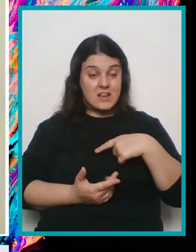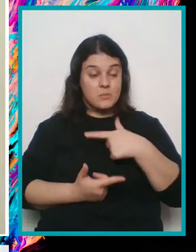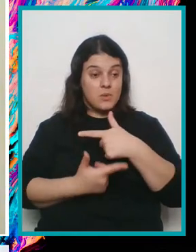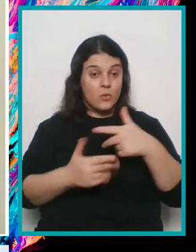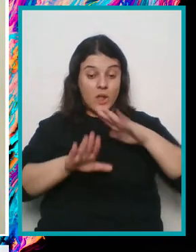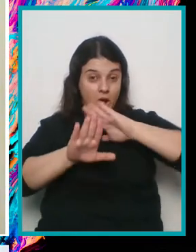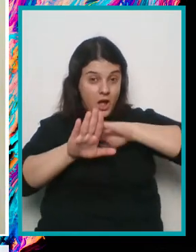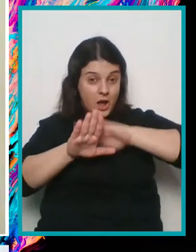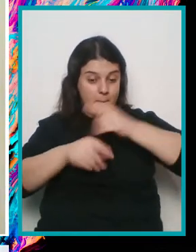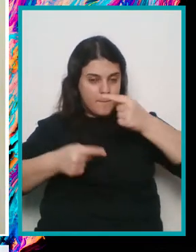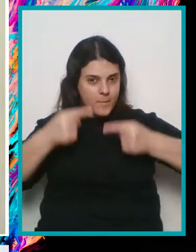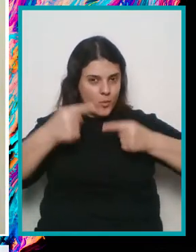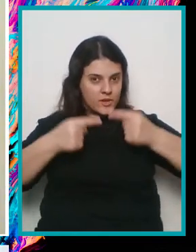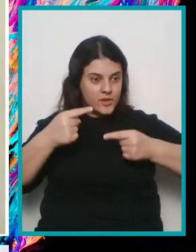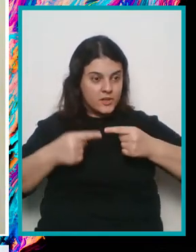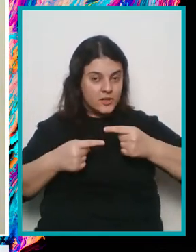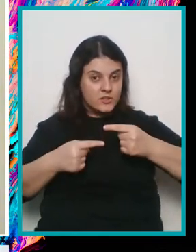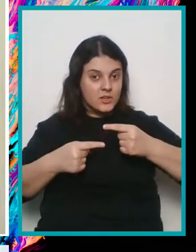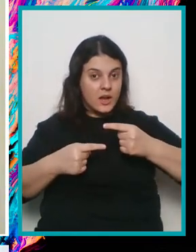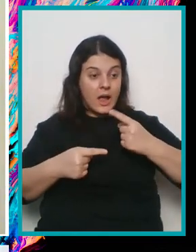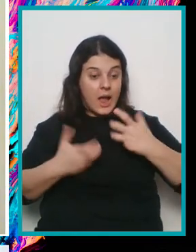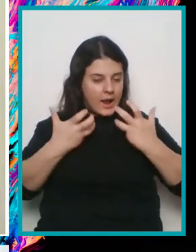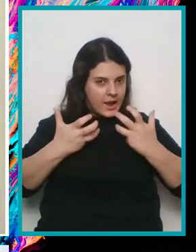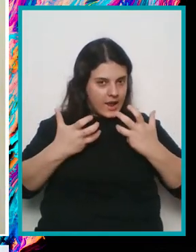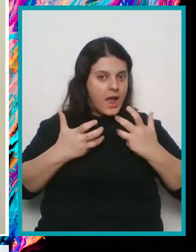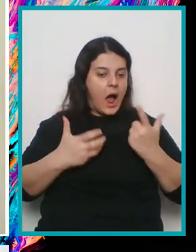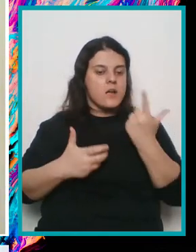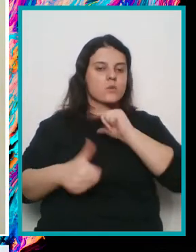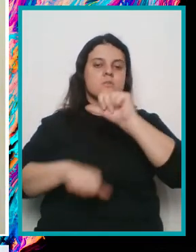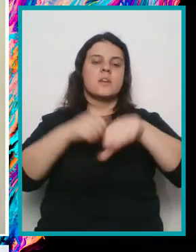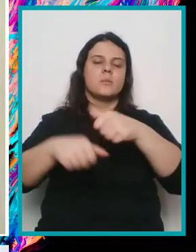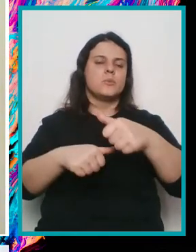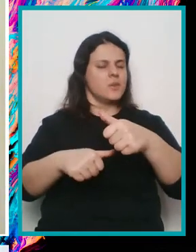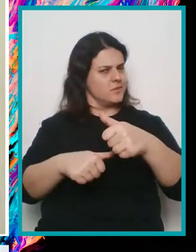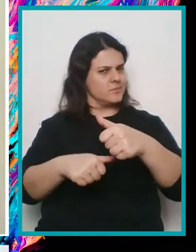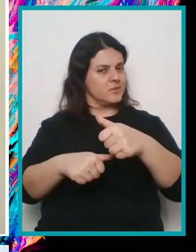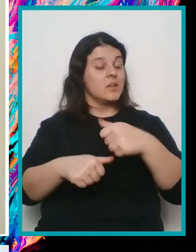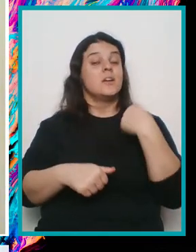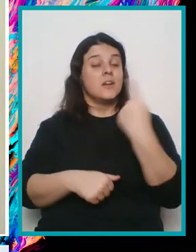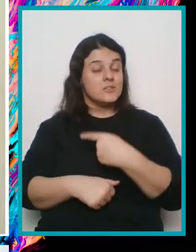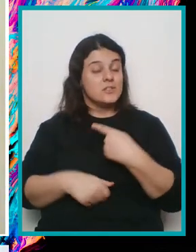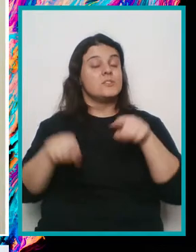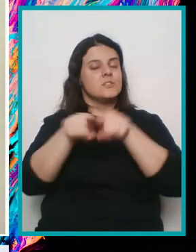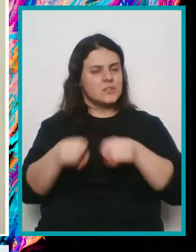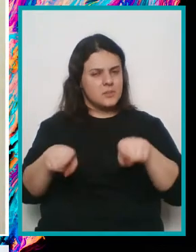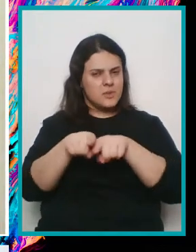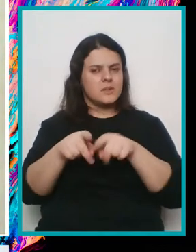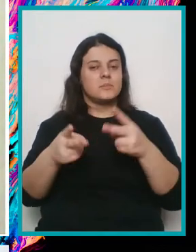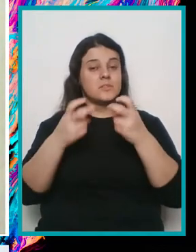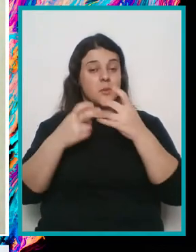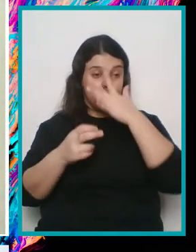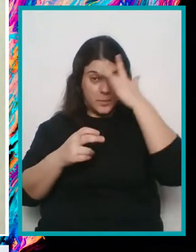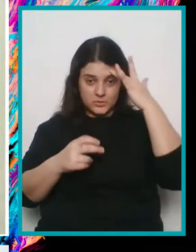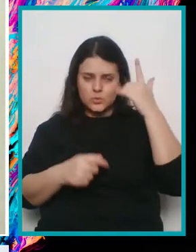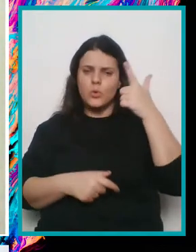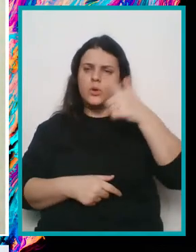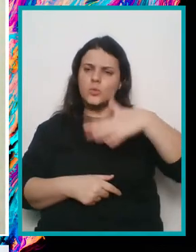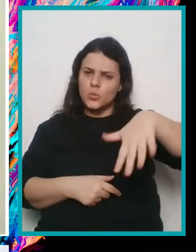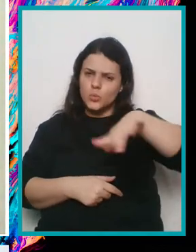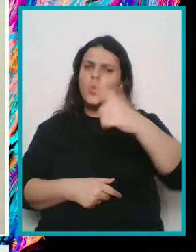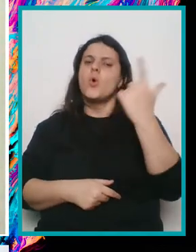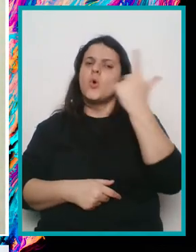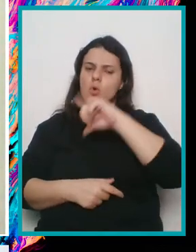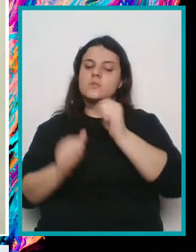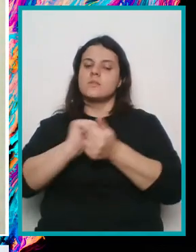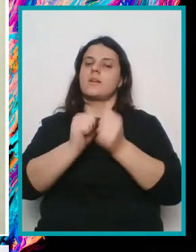anything if they will to do it. So many times people have said that it would